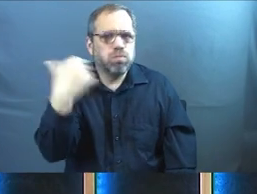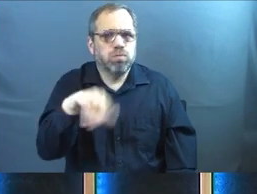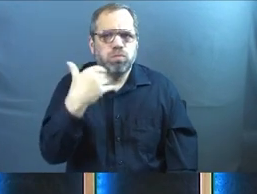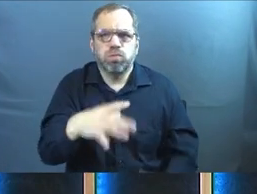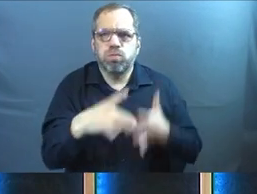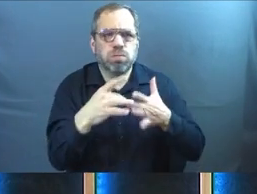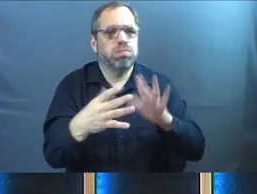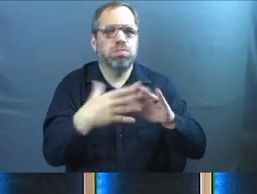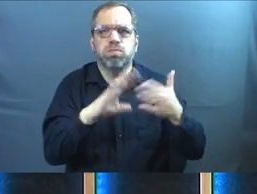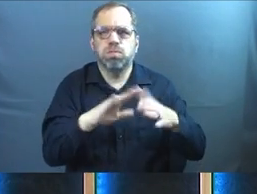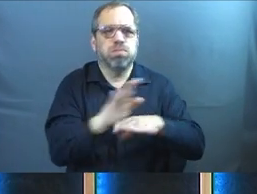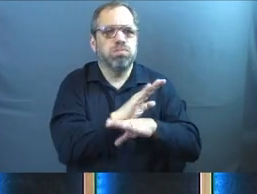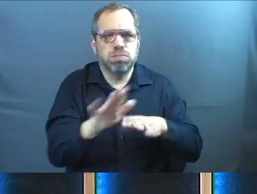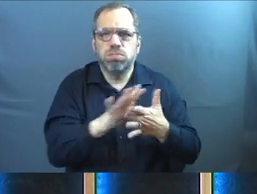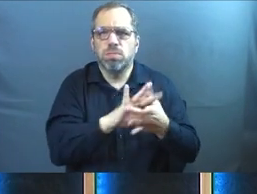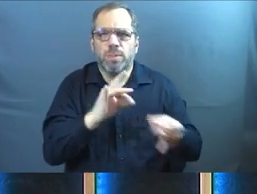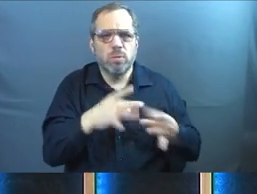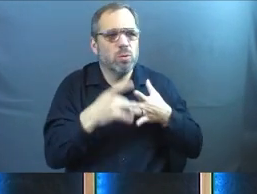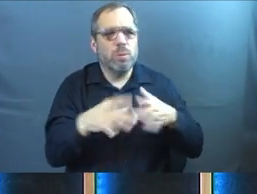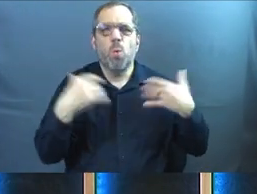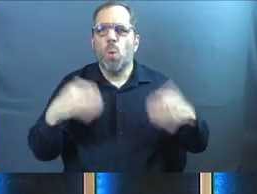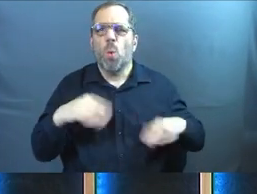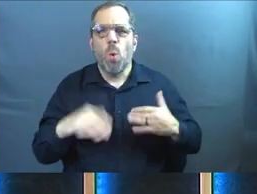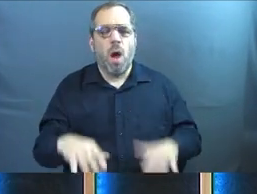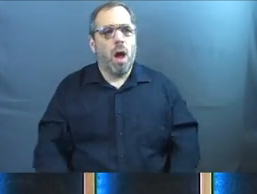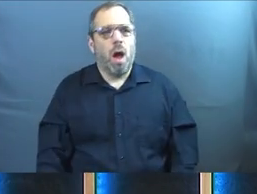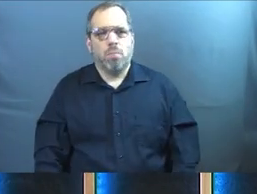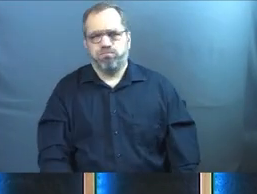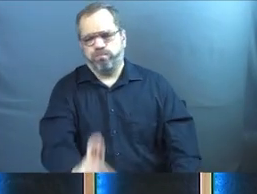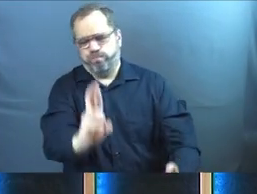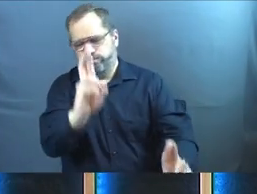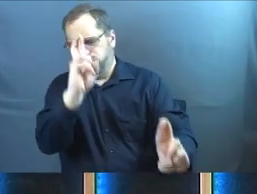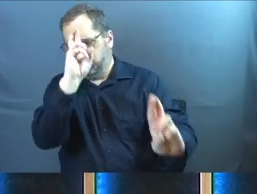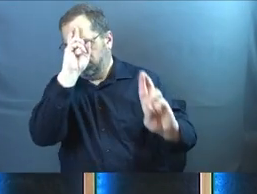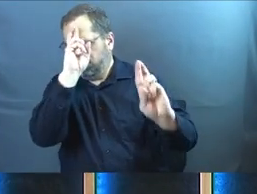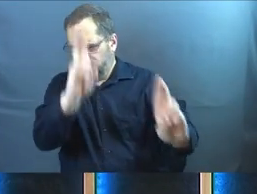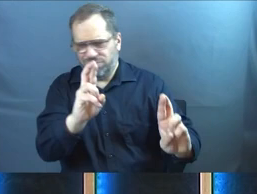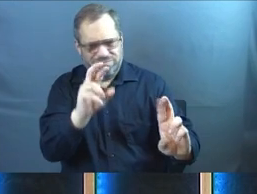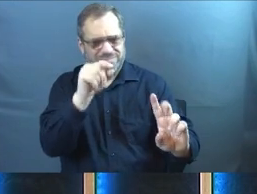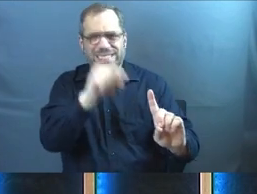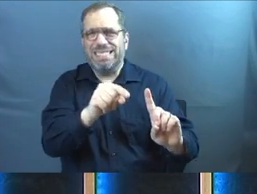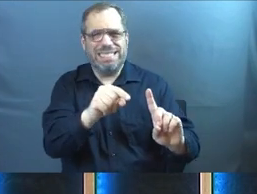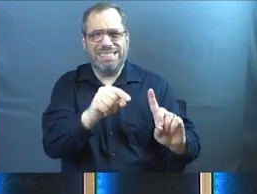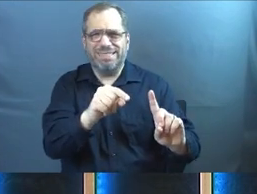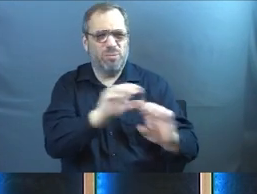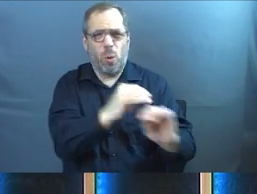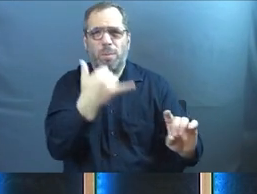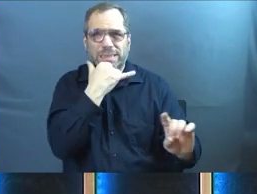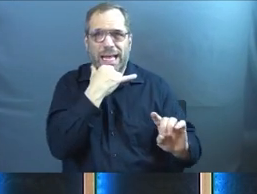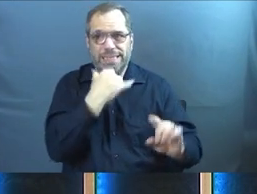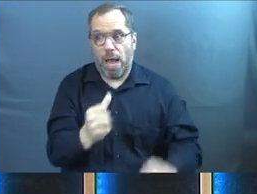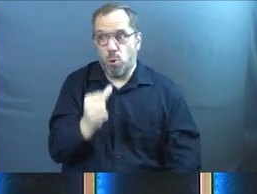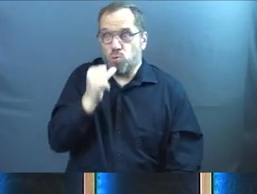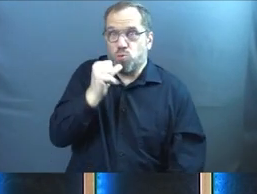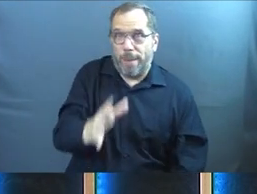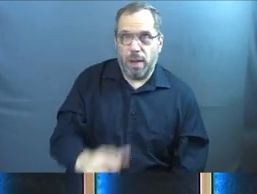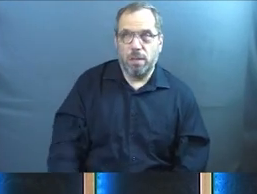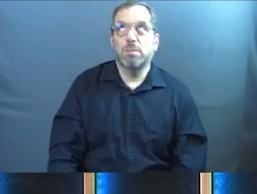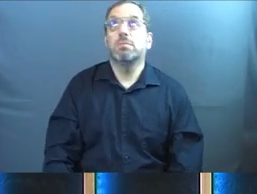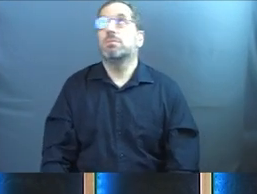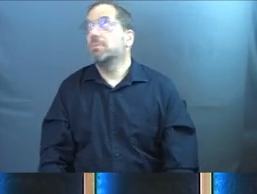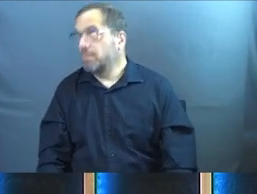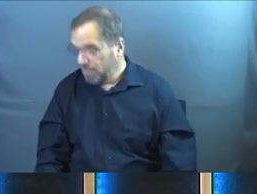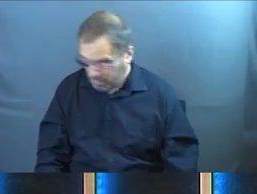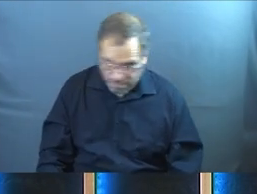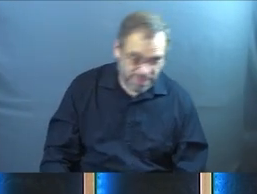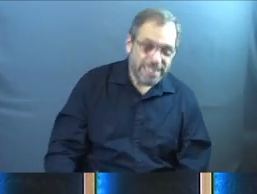Community leader, business leader, spiritual leader. And I just respected him so much, he could do no wrong. And then Grandma was